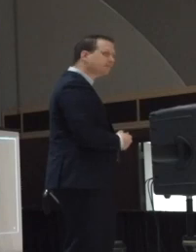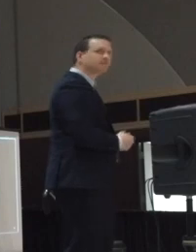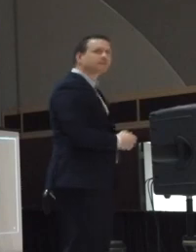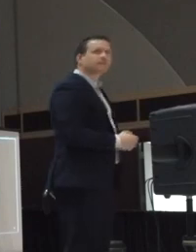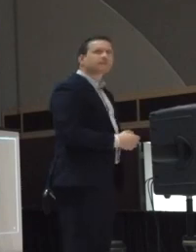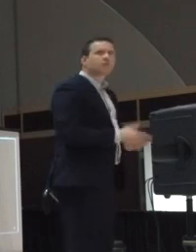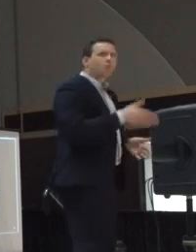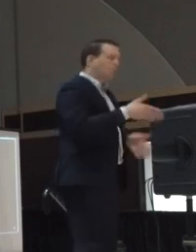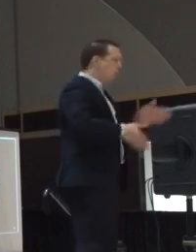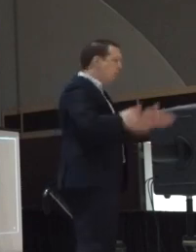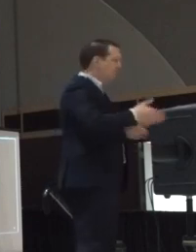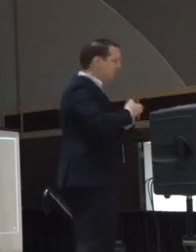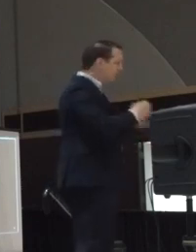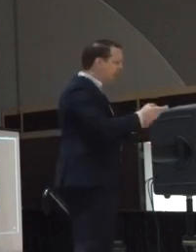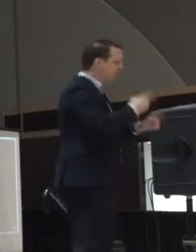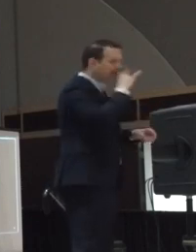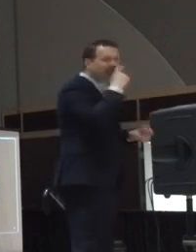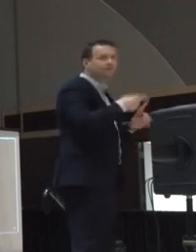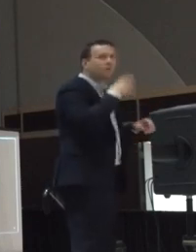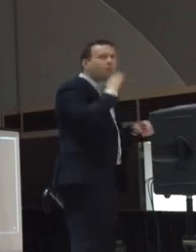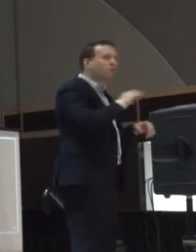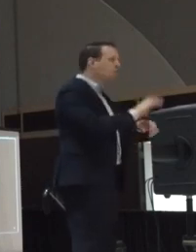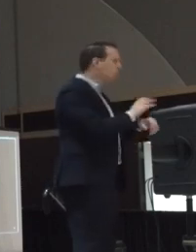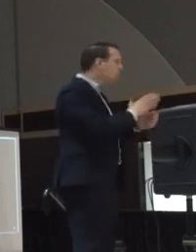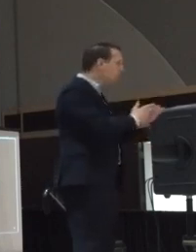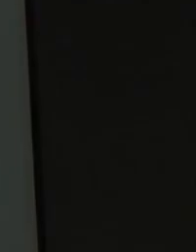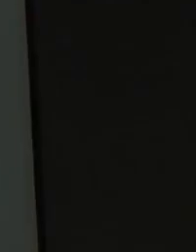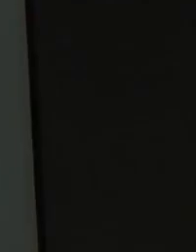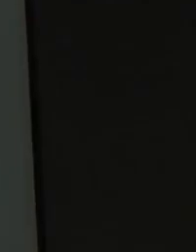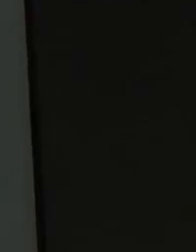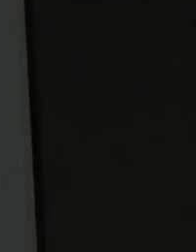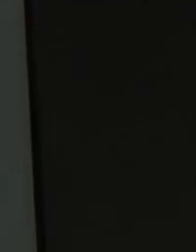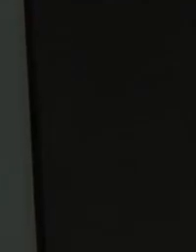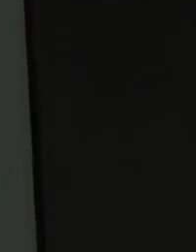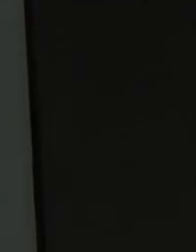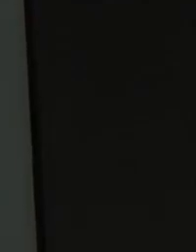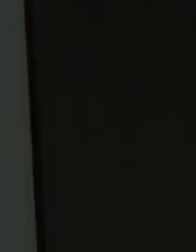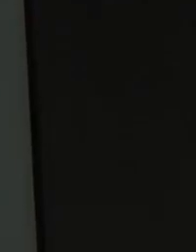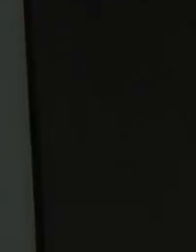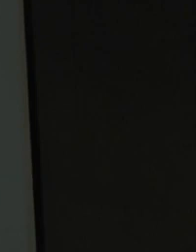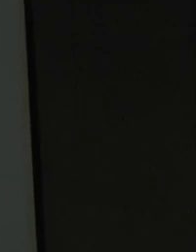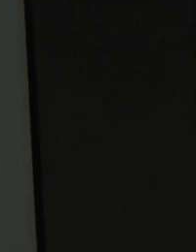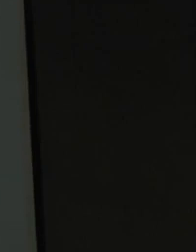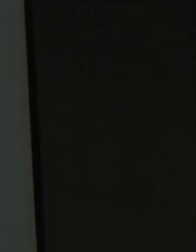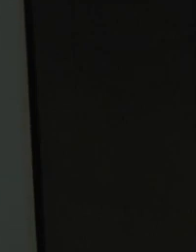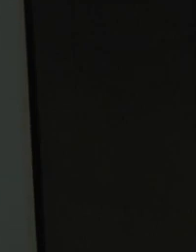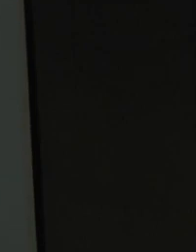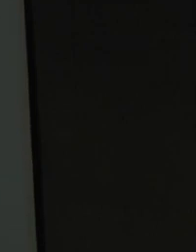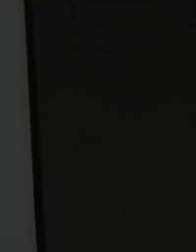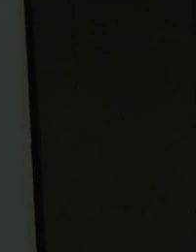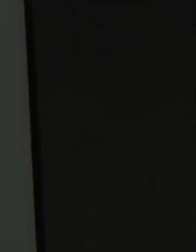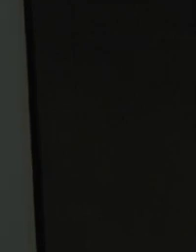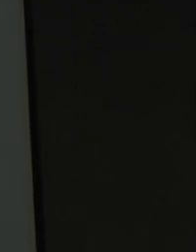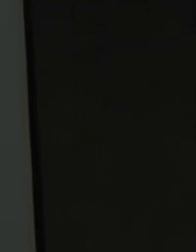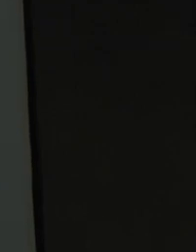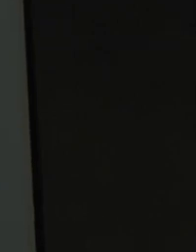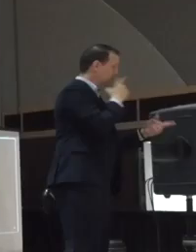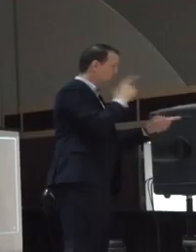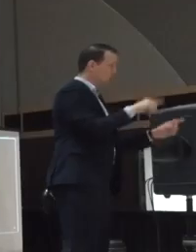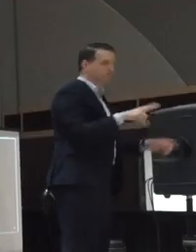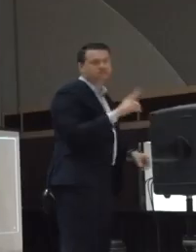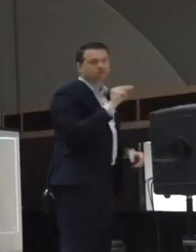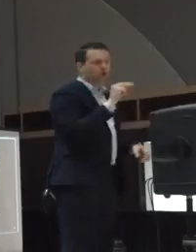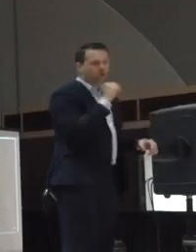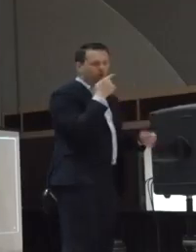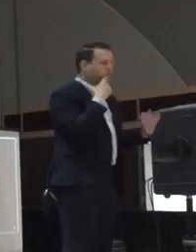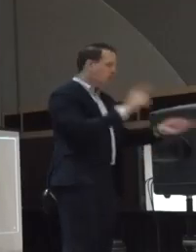Here are some robots made by kids out of old computer parts, and then they might ask, well, can we plug it into the charger? Is it gonna work? No,